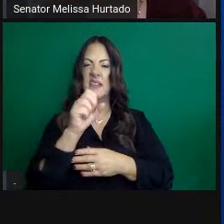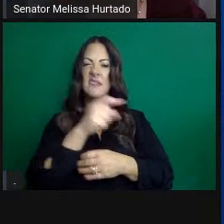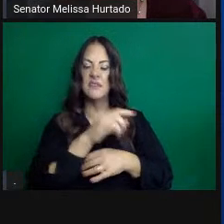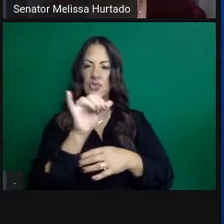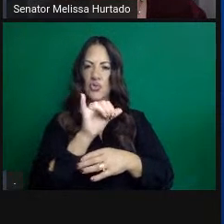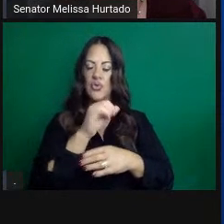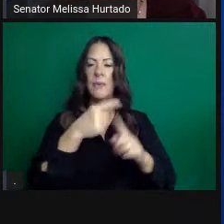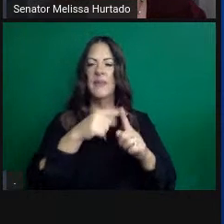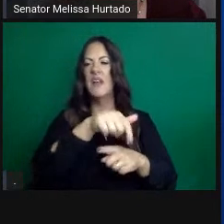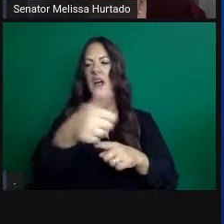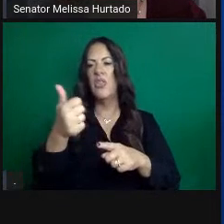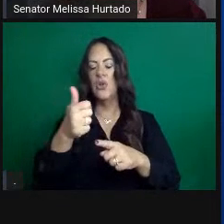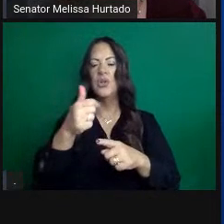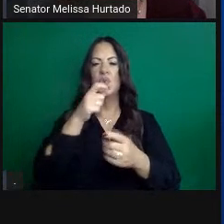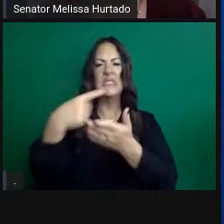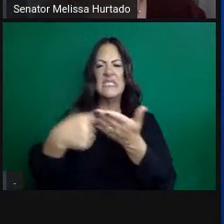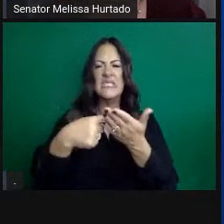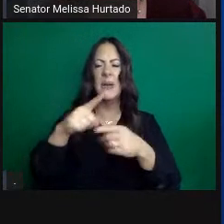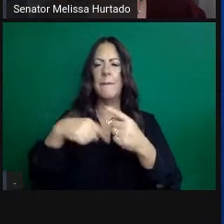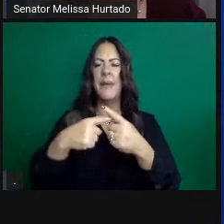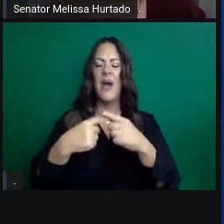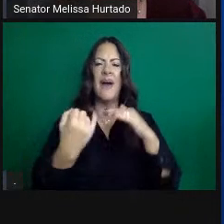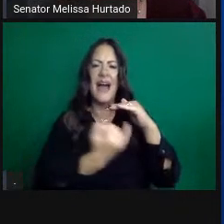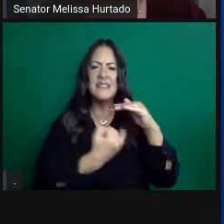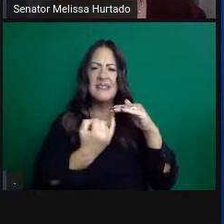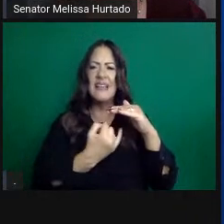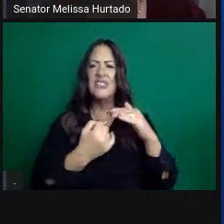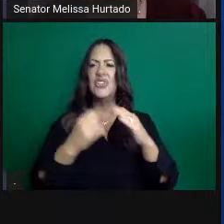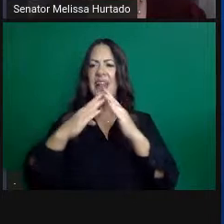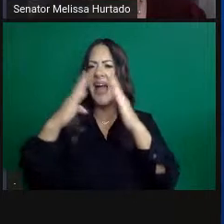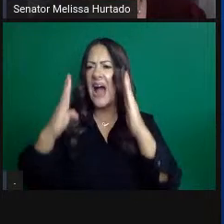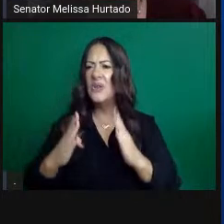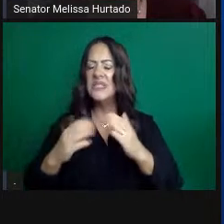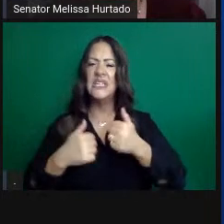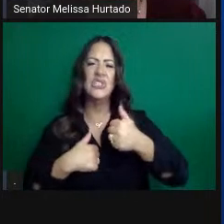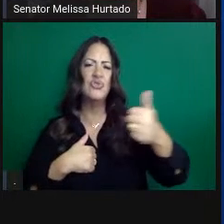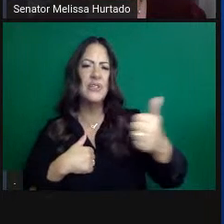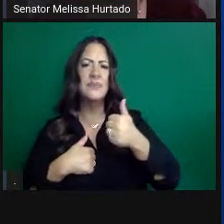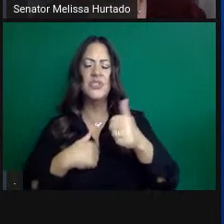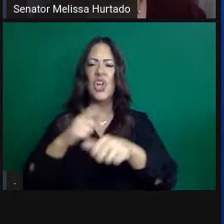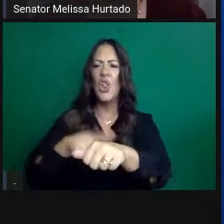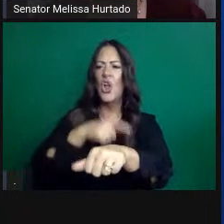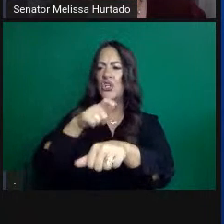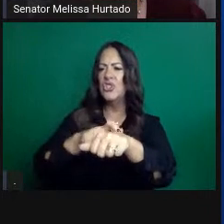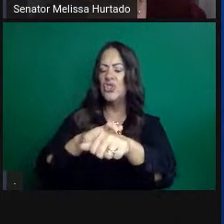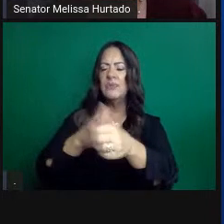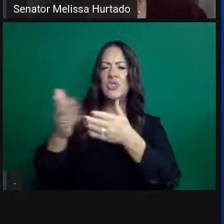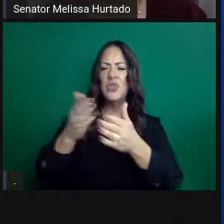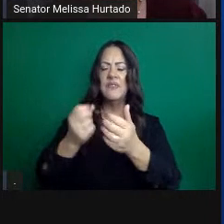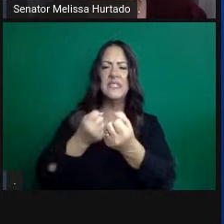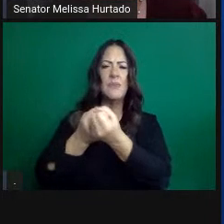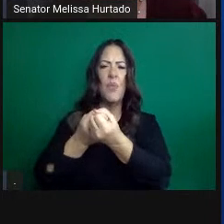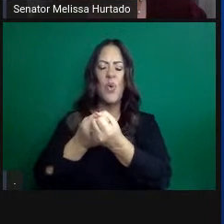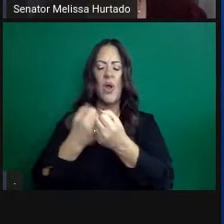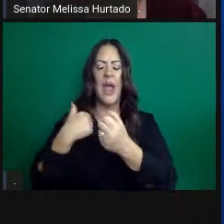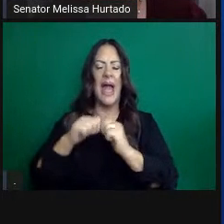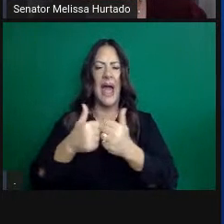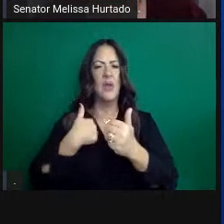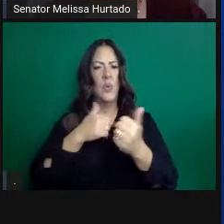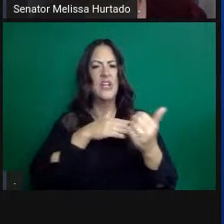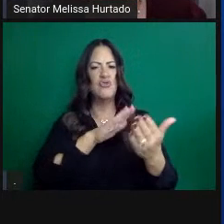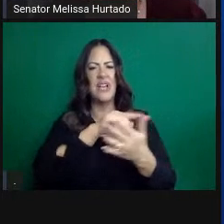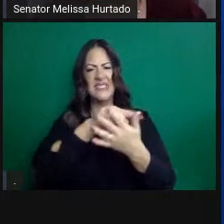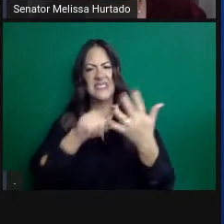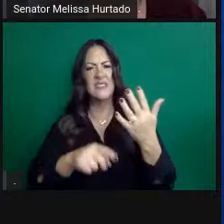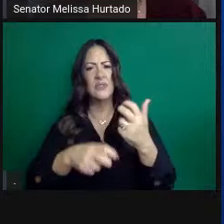on social isolation, housing, transportation, and long-term services and supports. The input